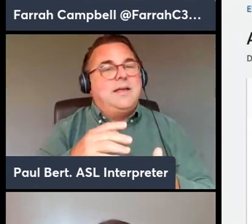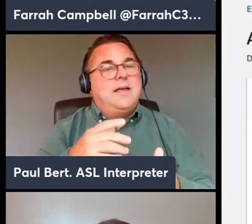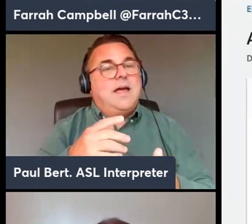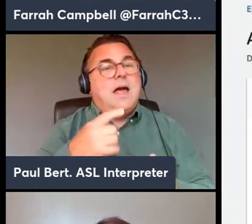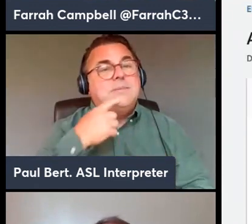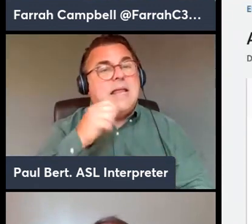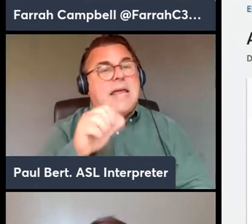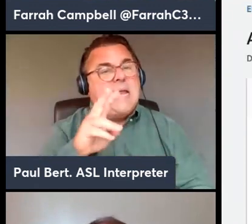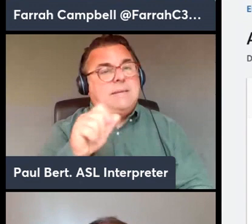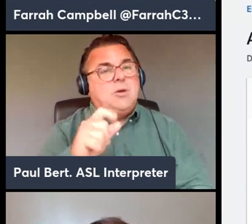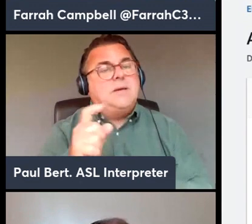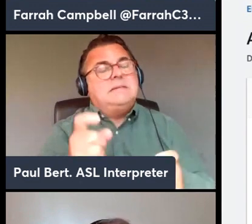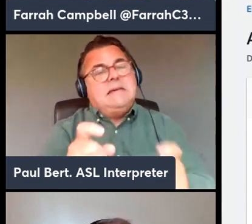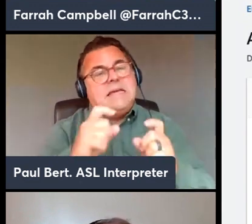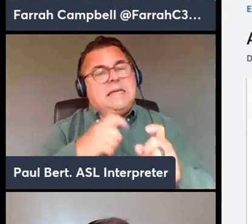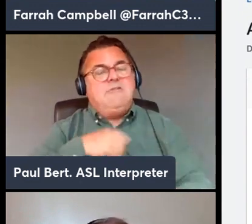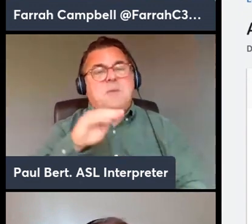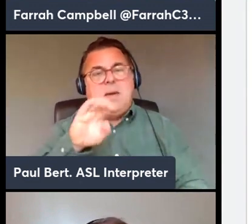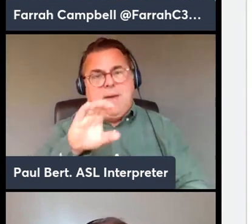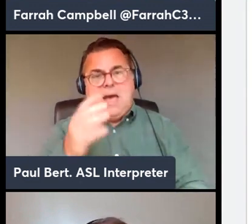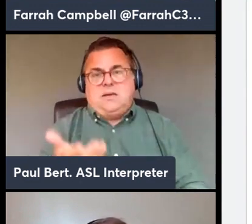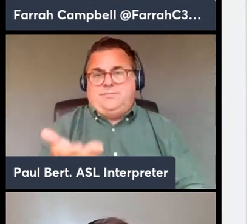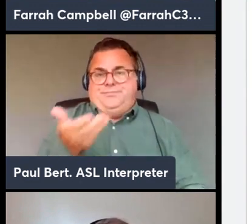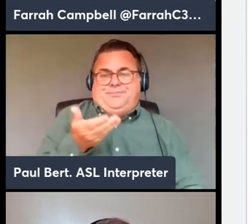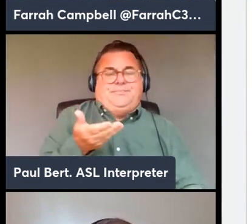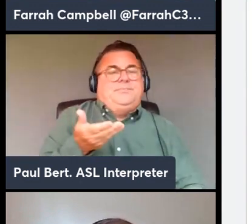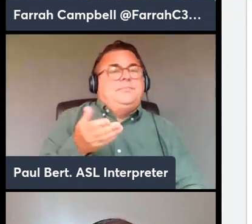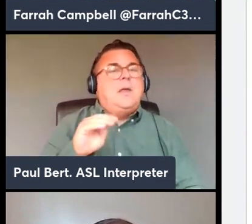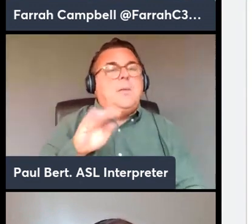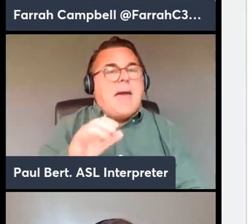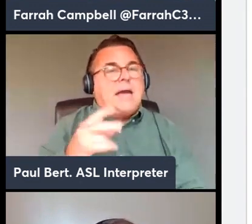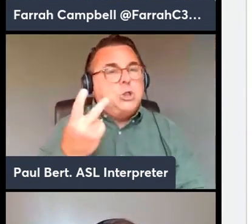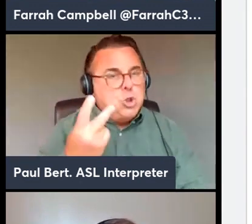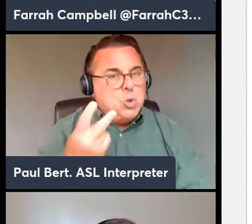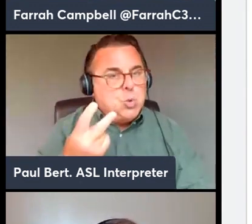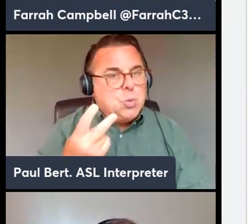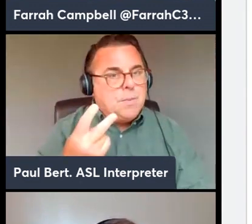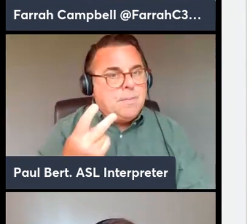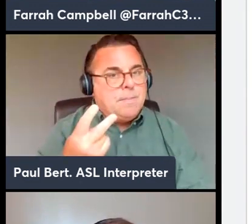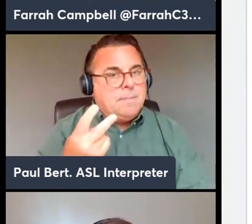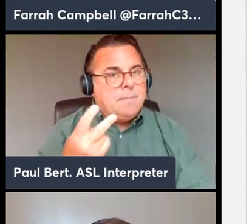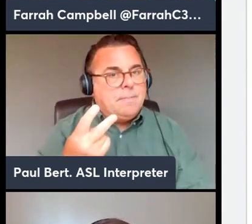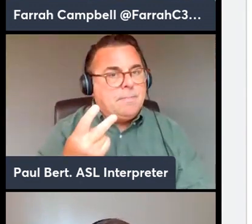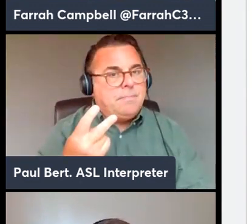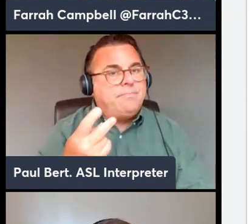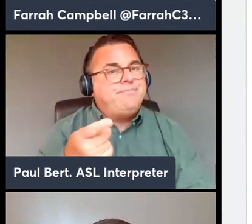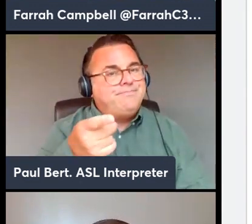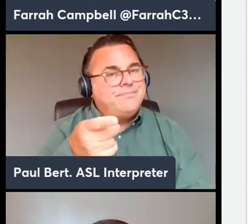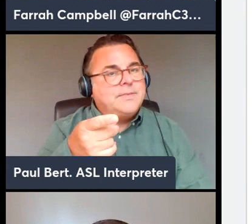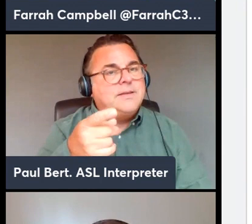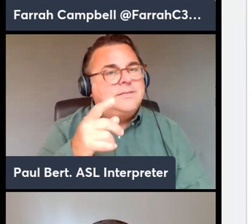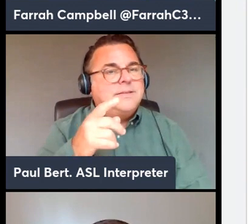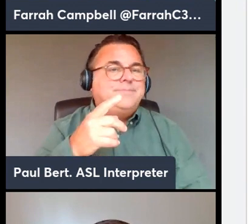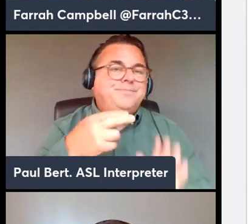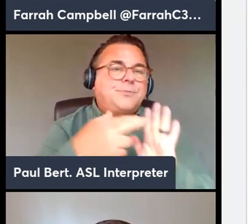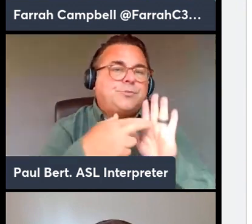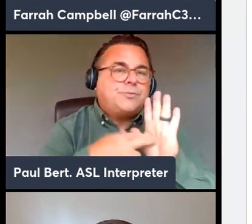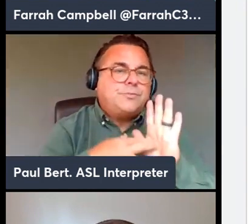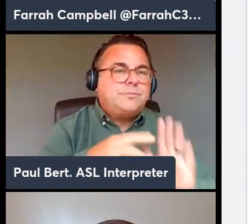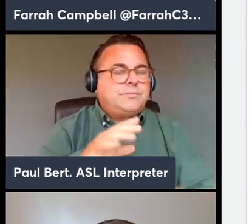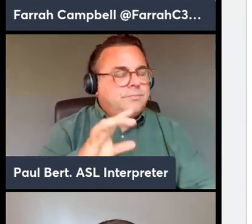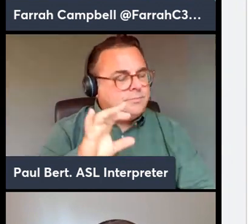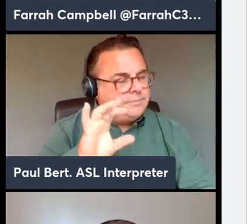hey, AWS, give me a Mac, and so it's going to be a Mac 2. here are the specs. There are